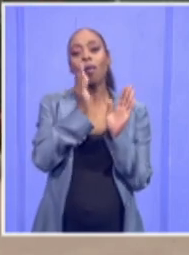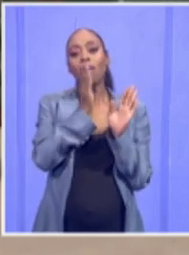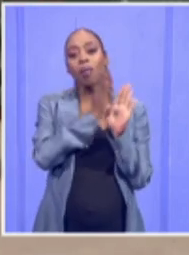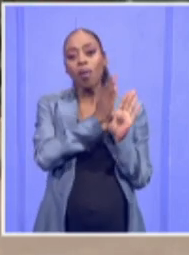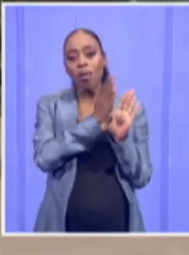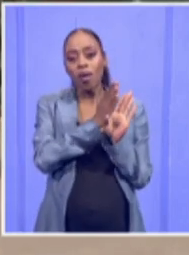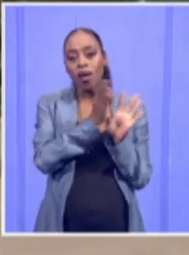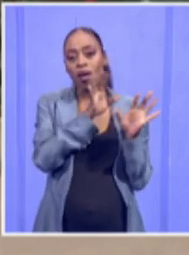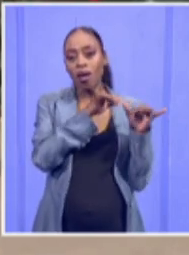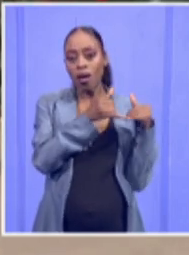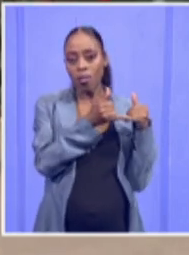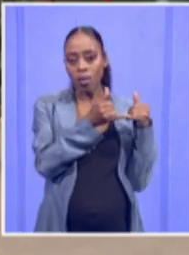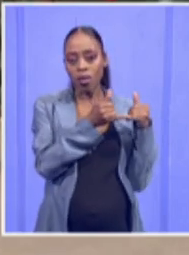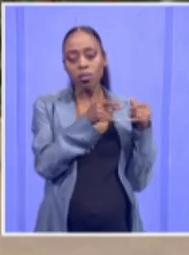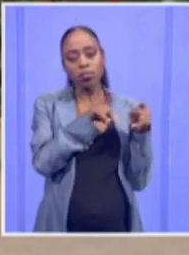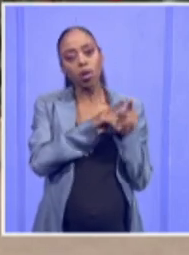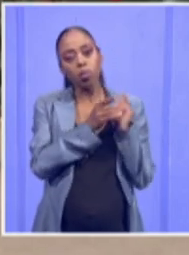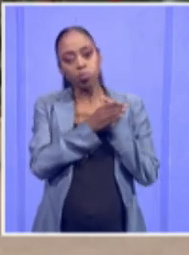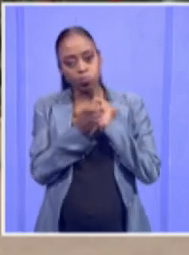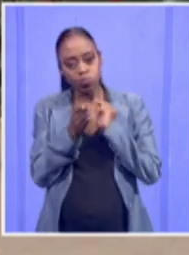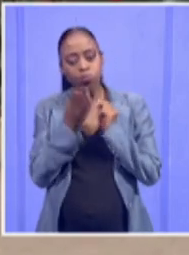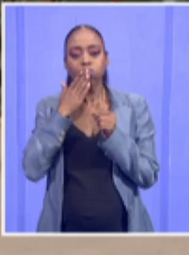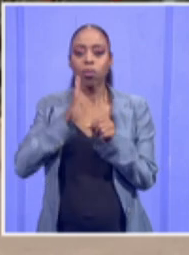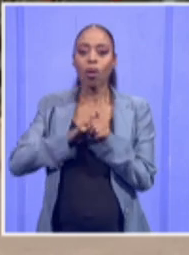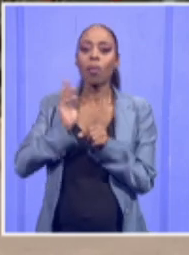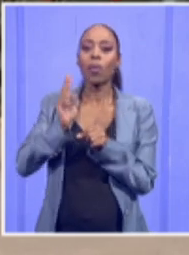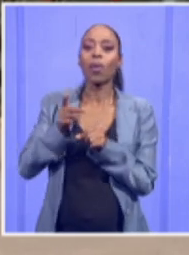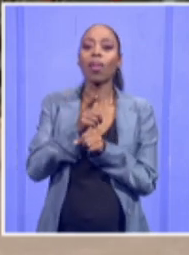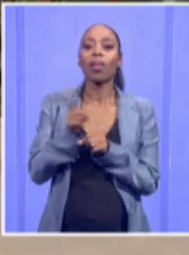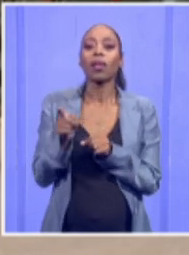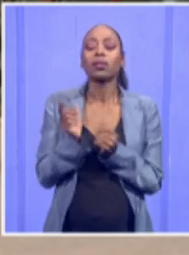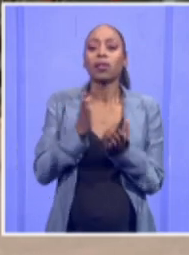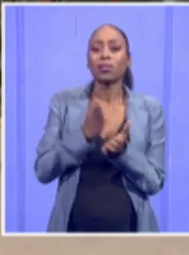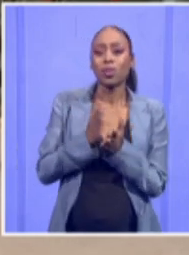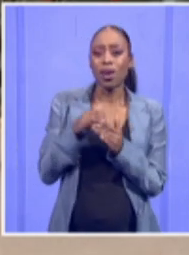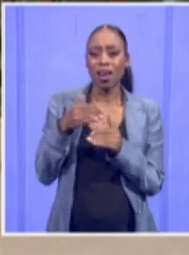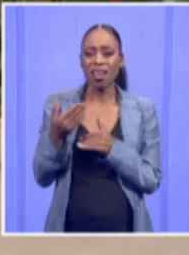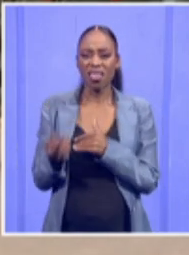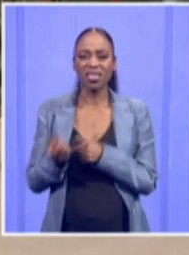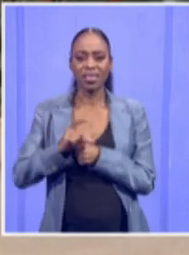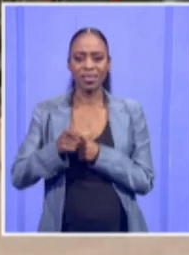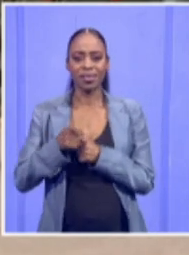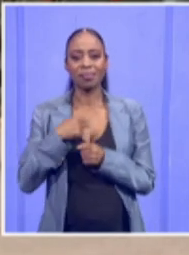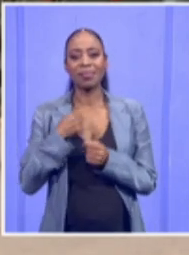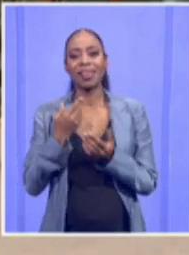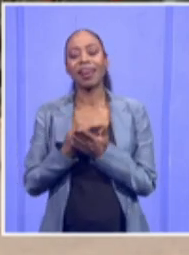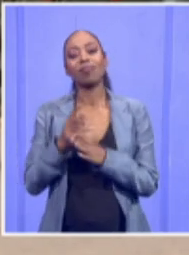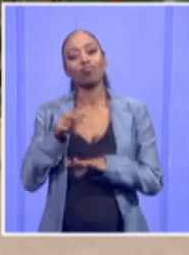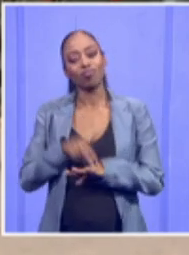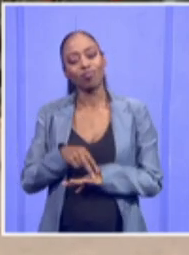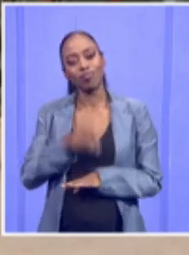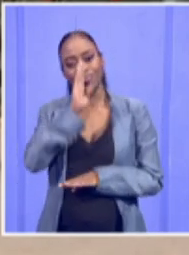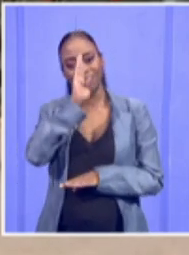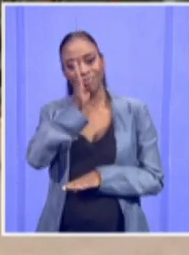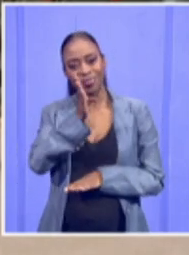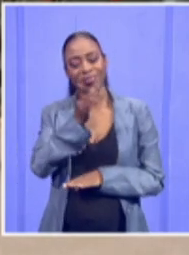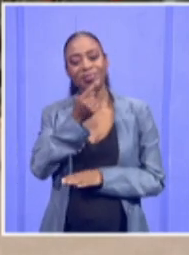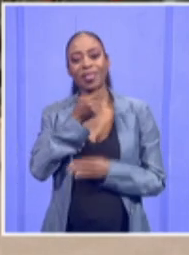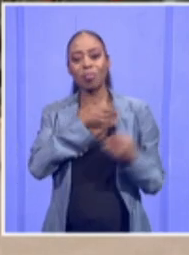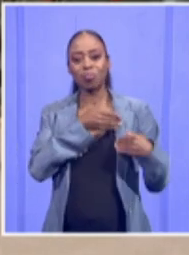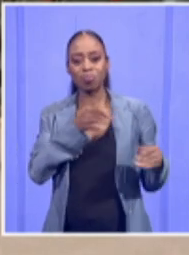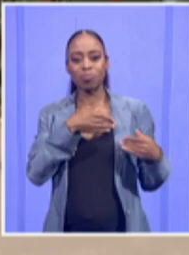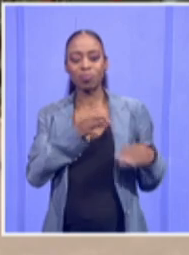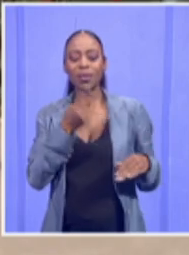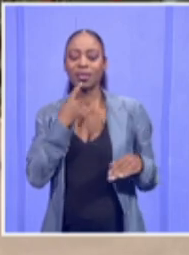entities that are also going to commit in this one. I'm sure after this conference, I'll be able to stand boldly and tell you